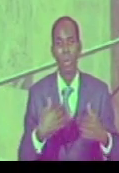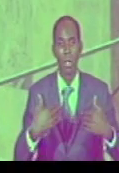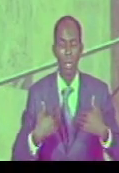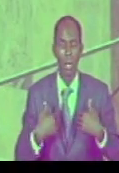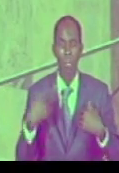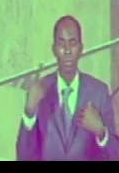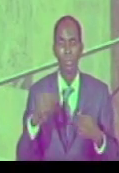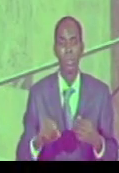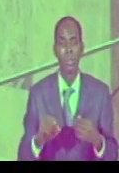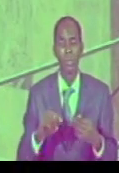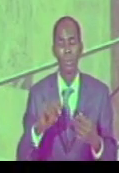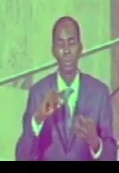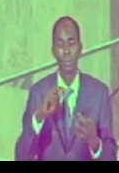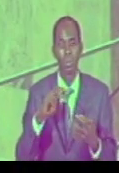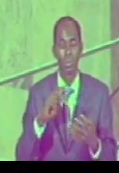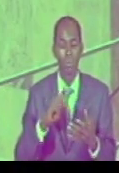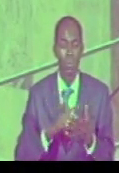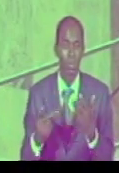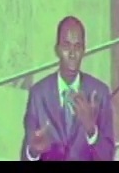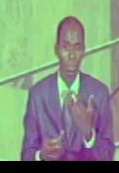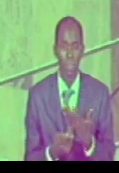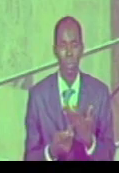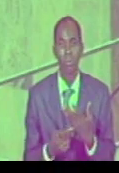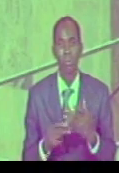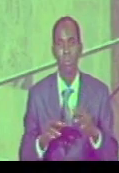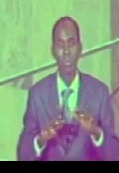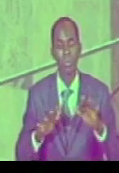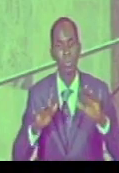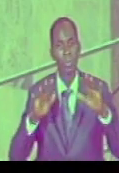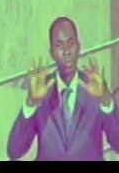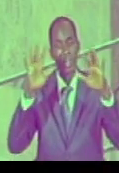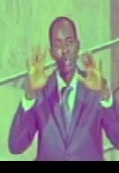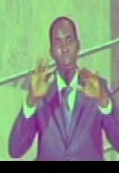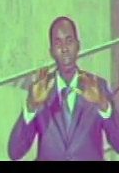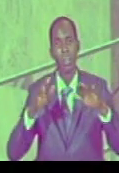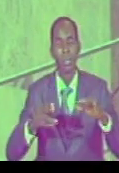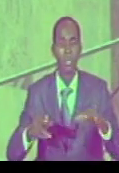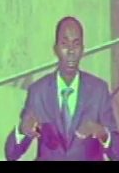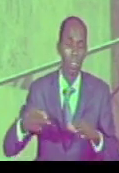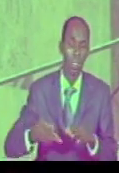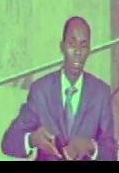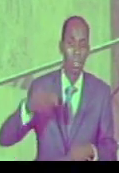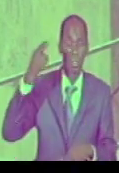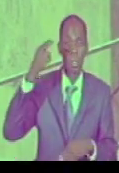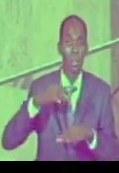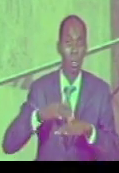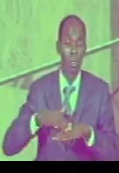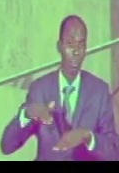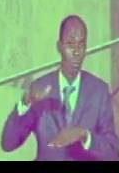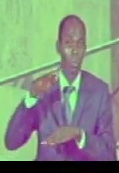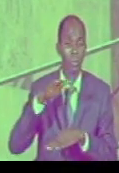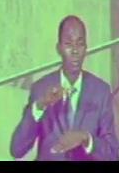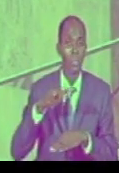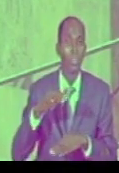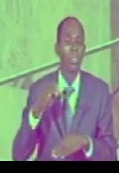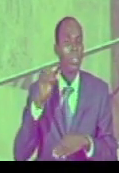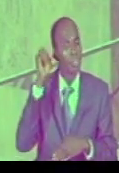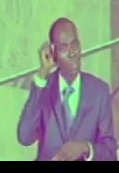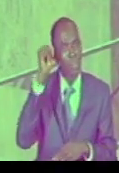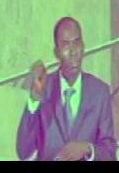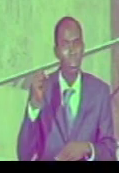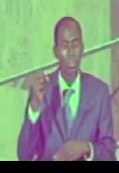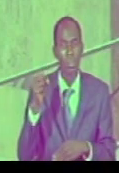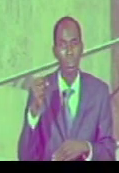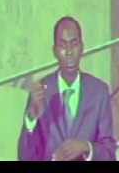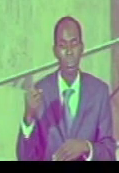Abuja, I had an experience in my office that my supervisor I had to